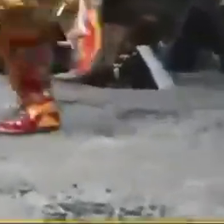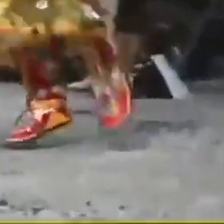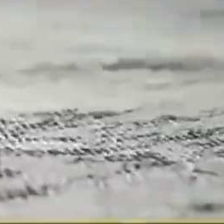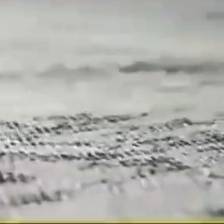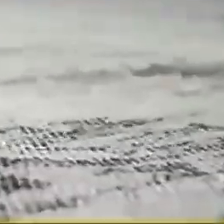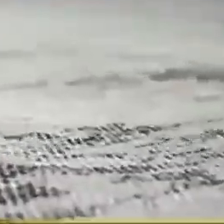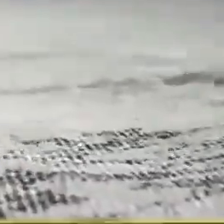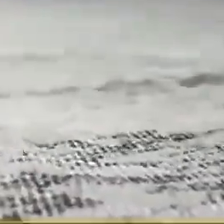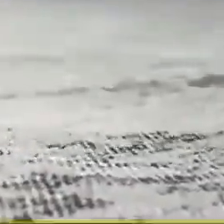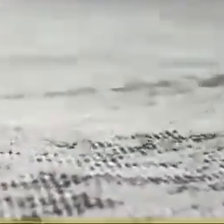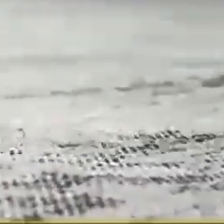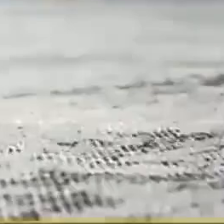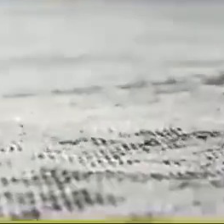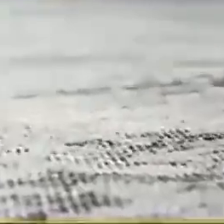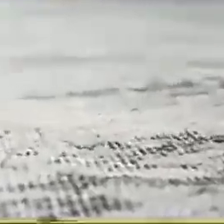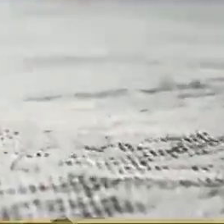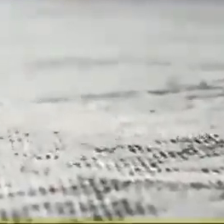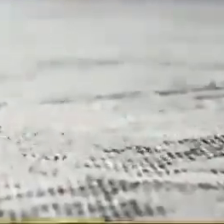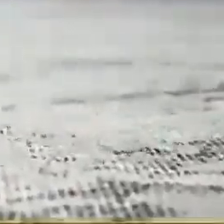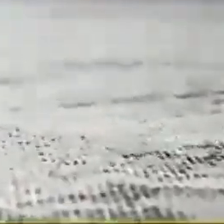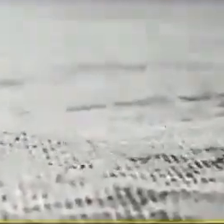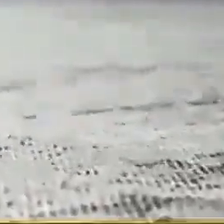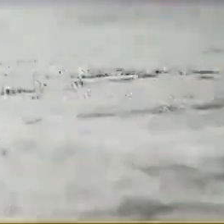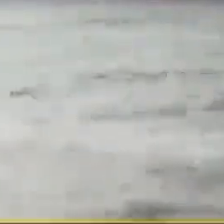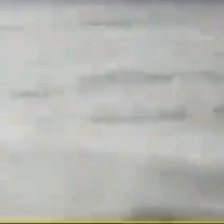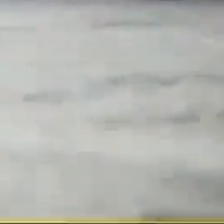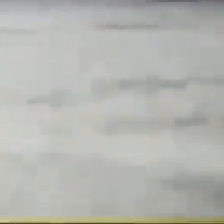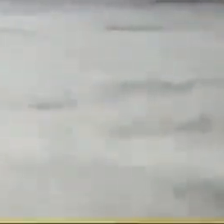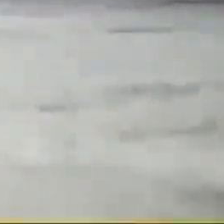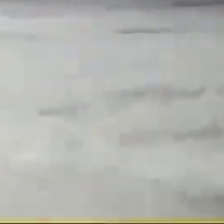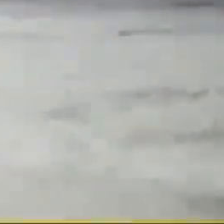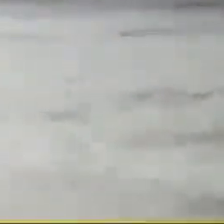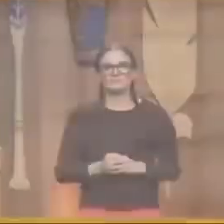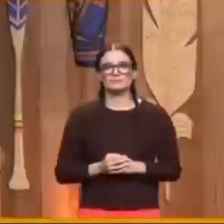Today, the first step. It's going to take a long time